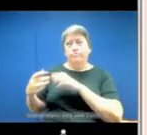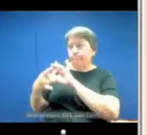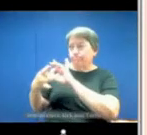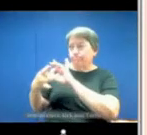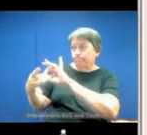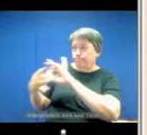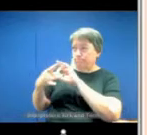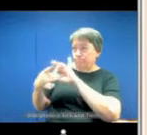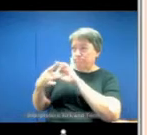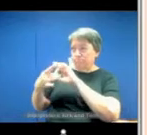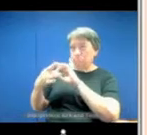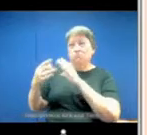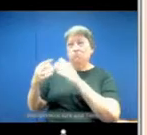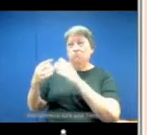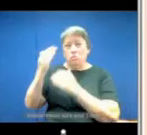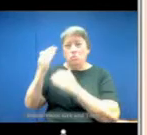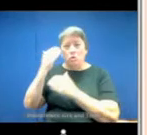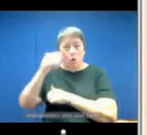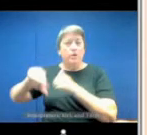There are times when